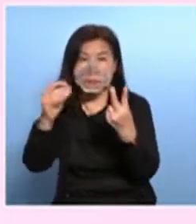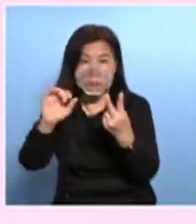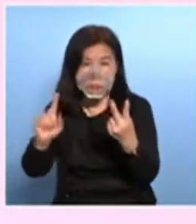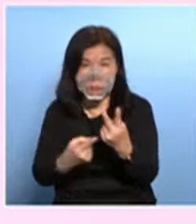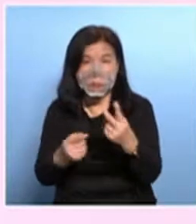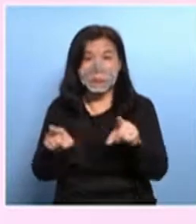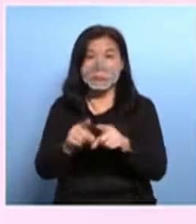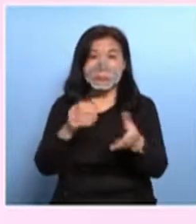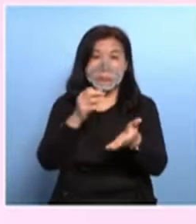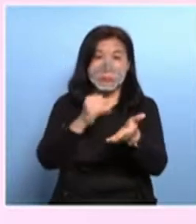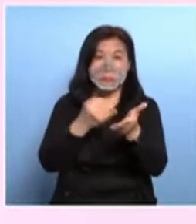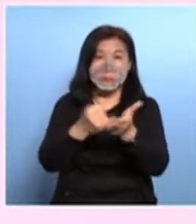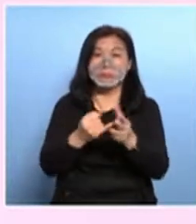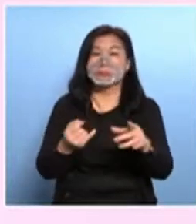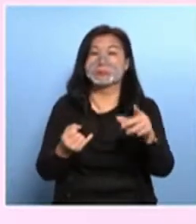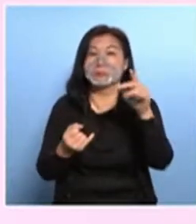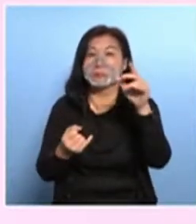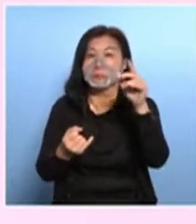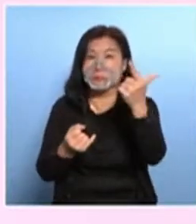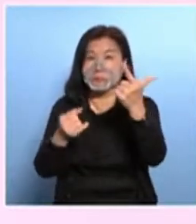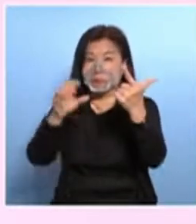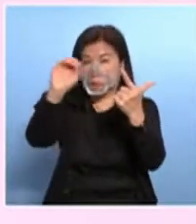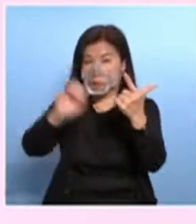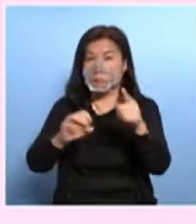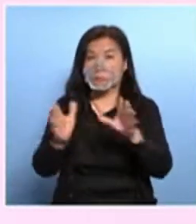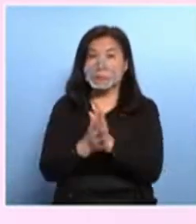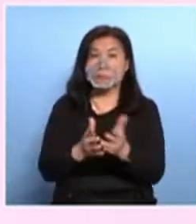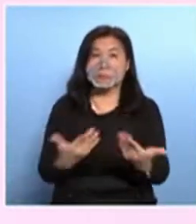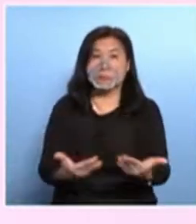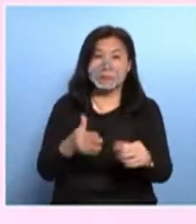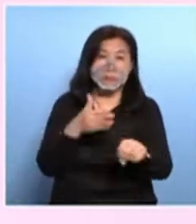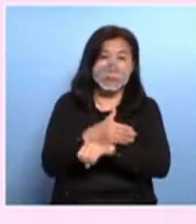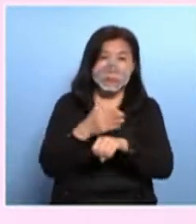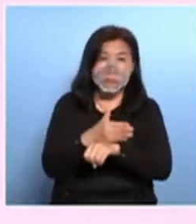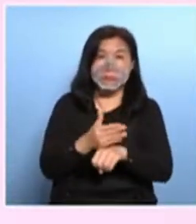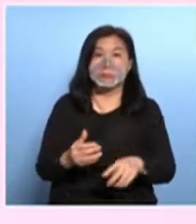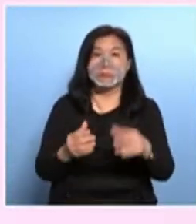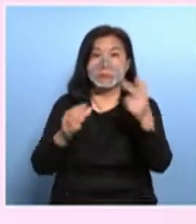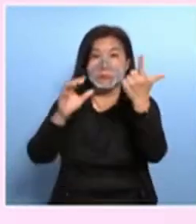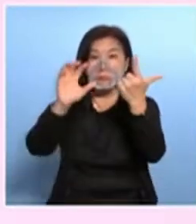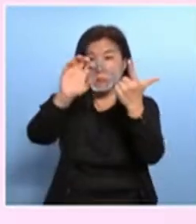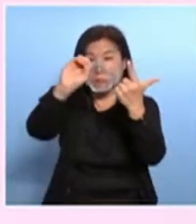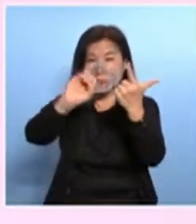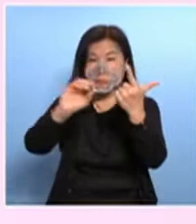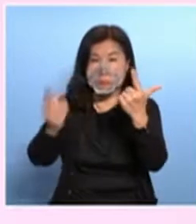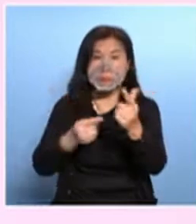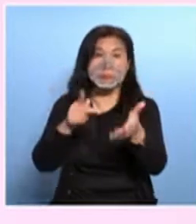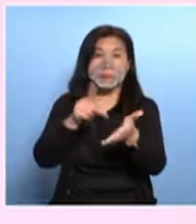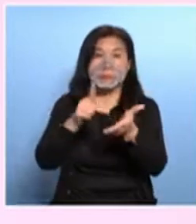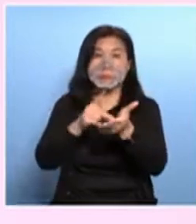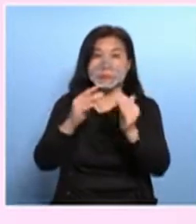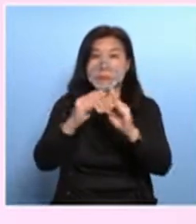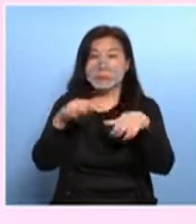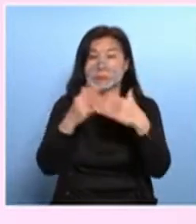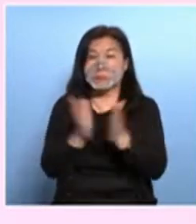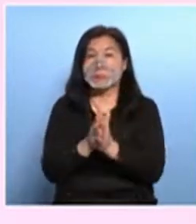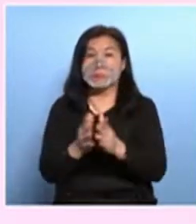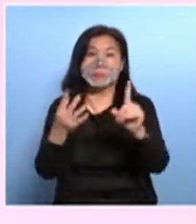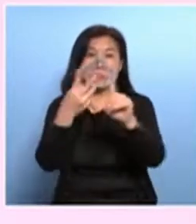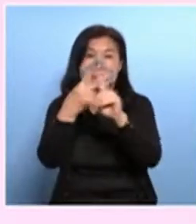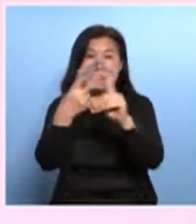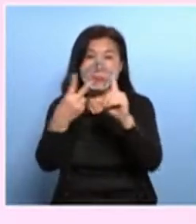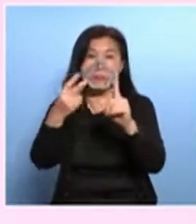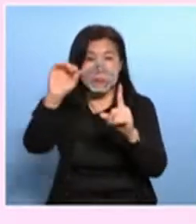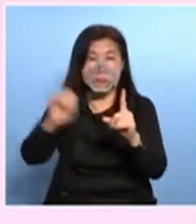of the rateable value on the next $250,000, and then at 12% on rateable value